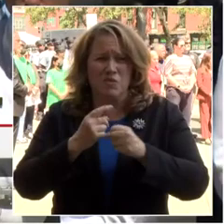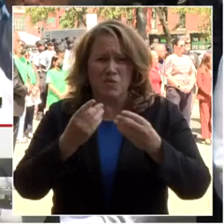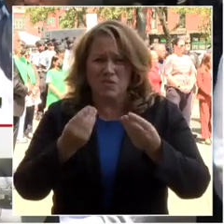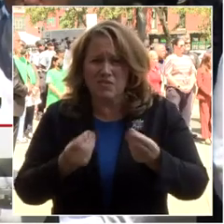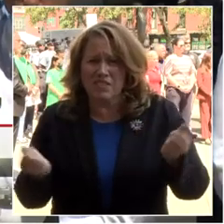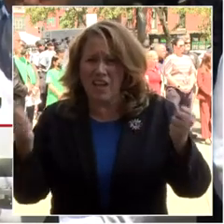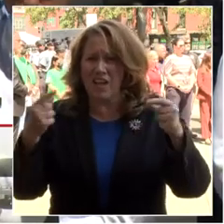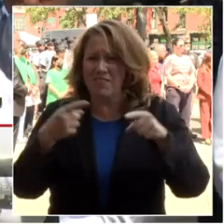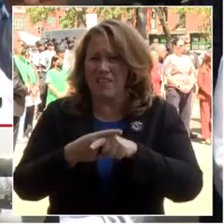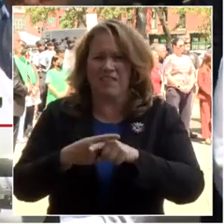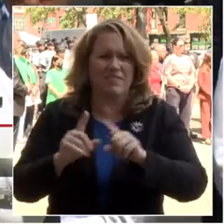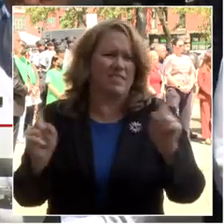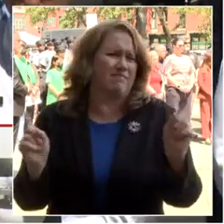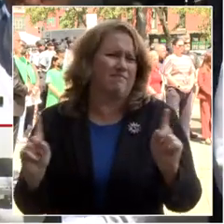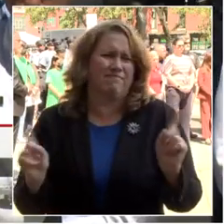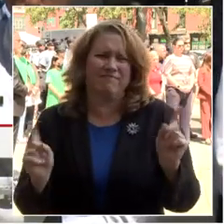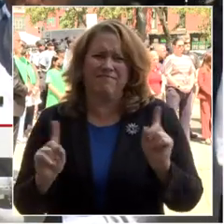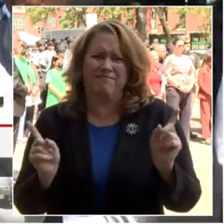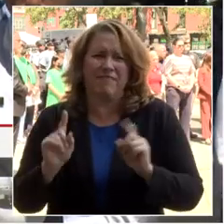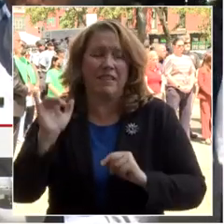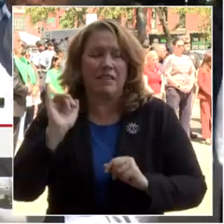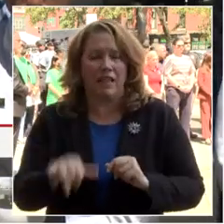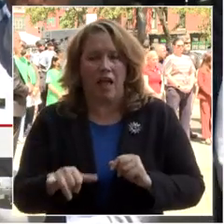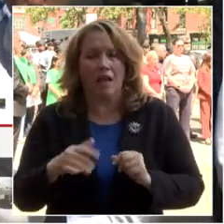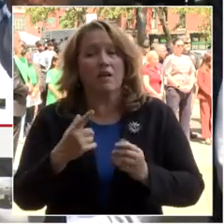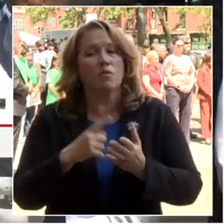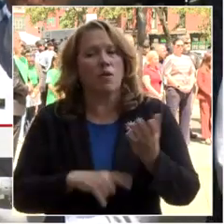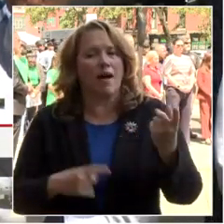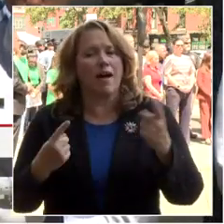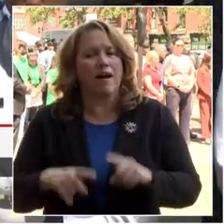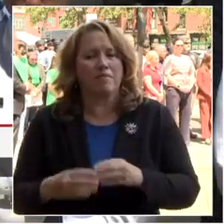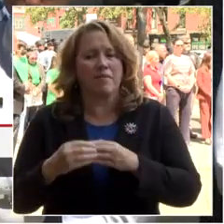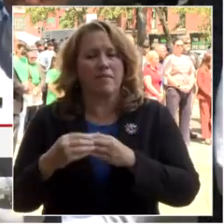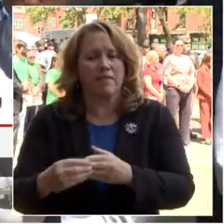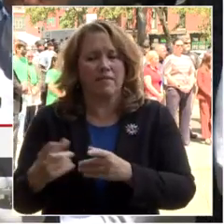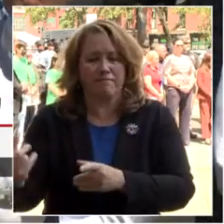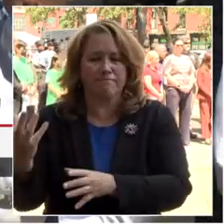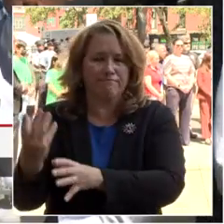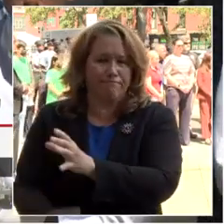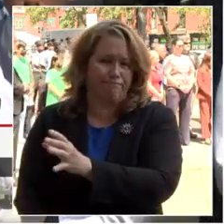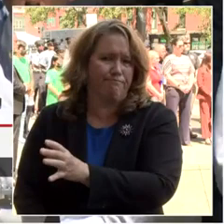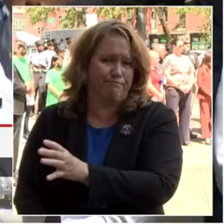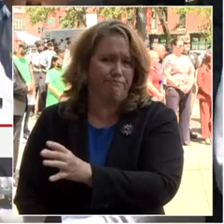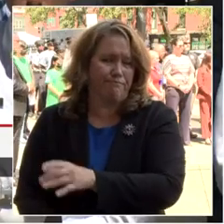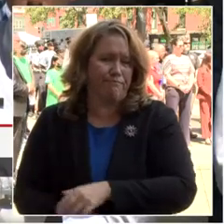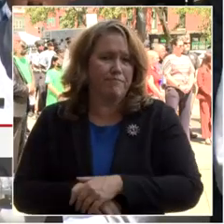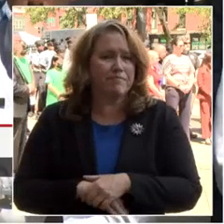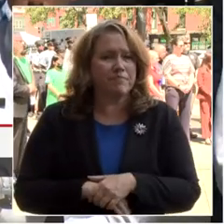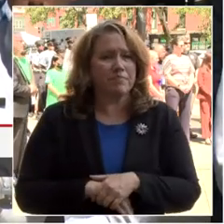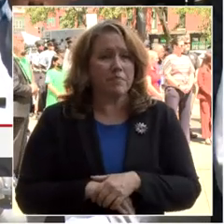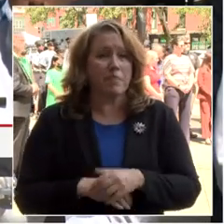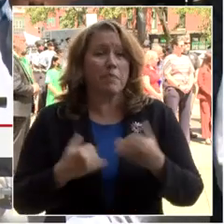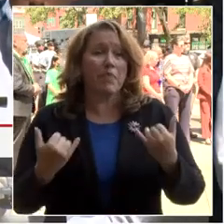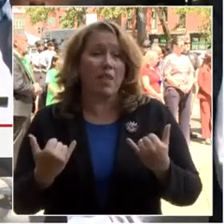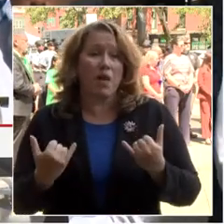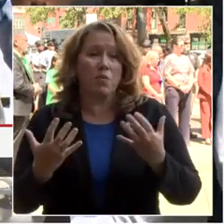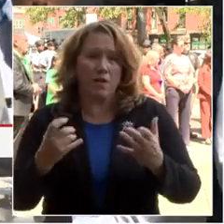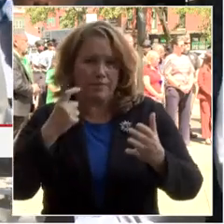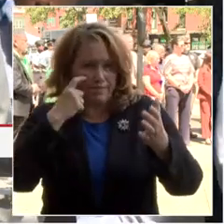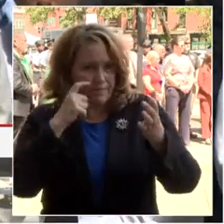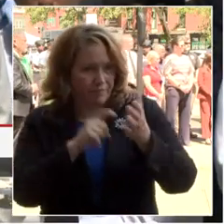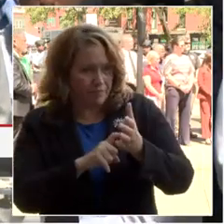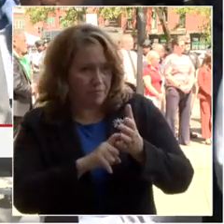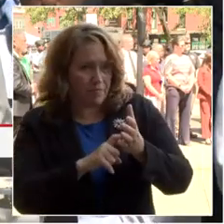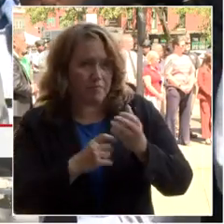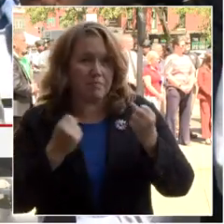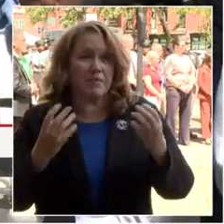conflict is what led to Davon's death. I also want to acknowledge that there are a lot of